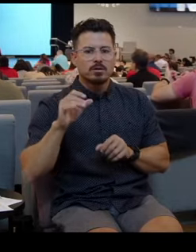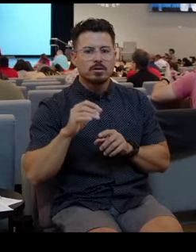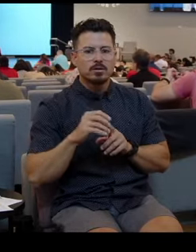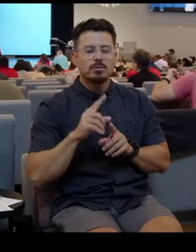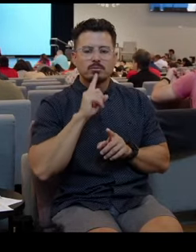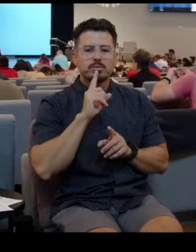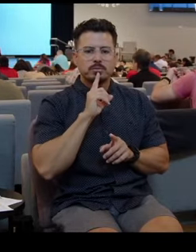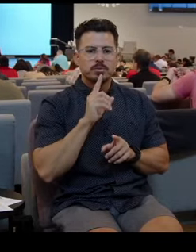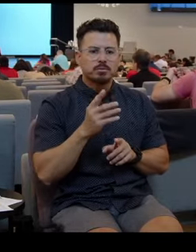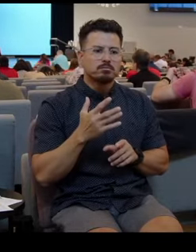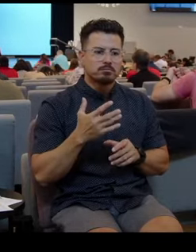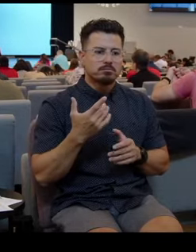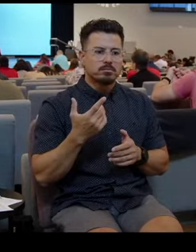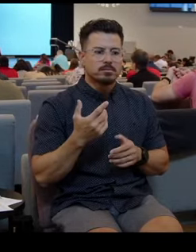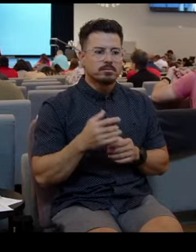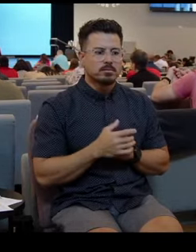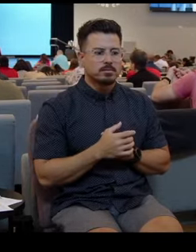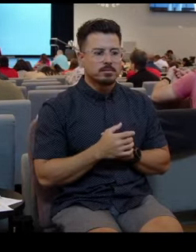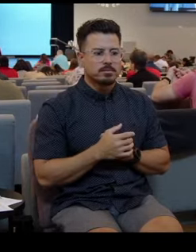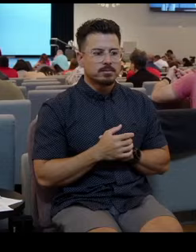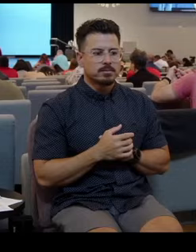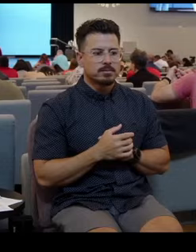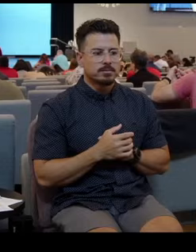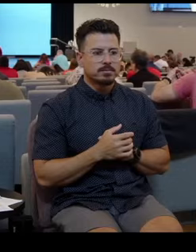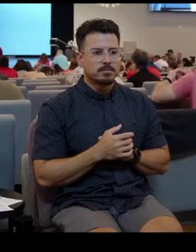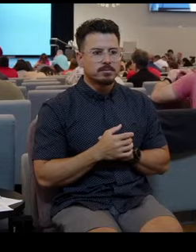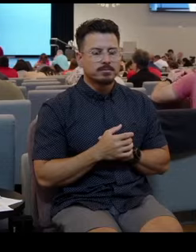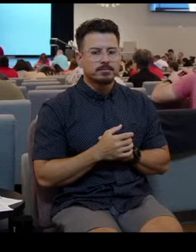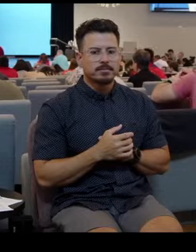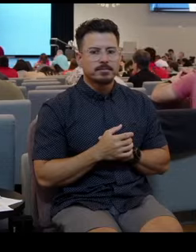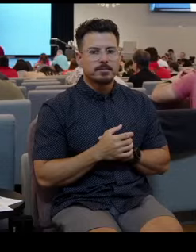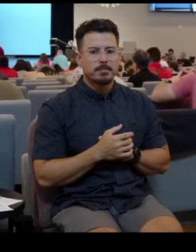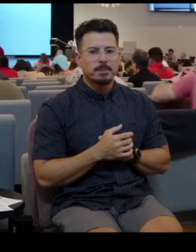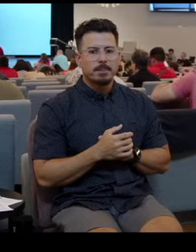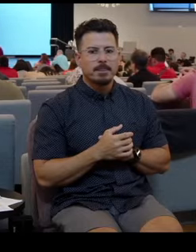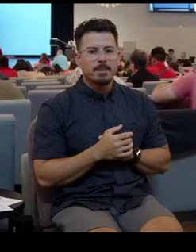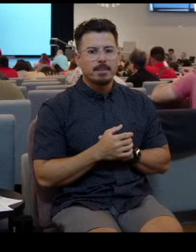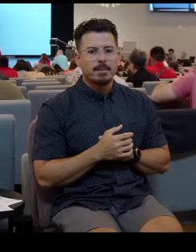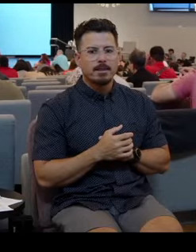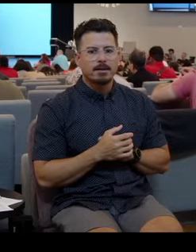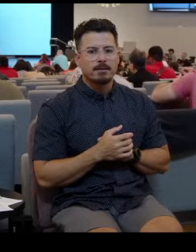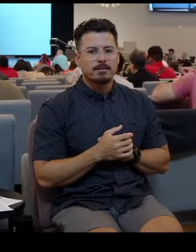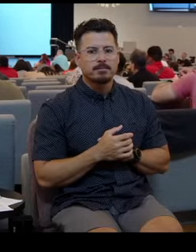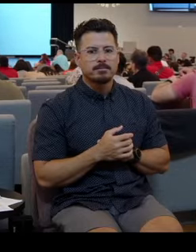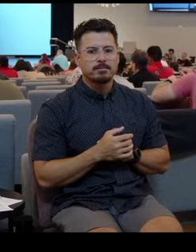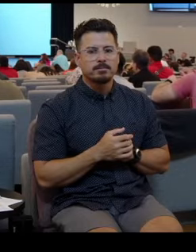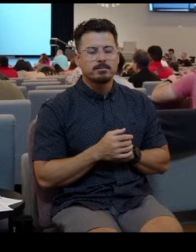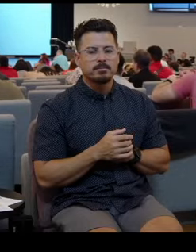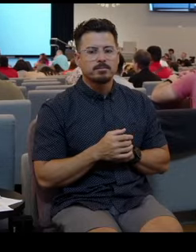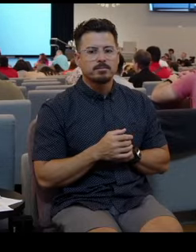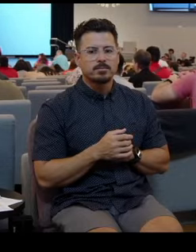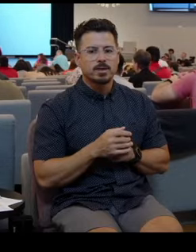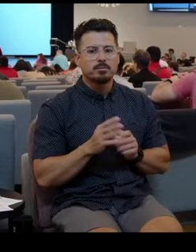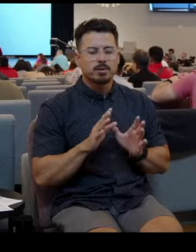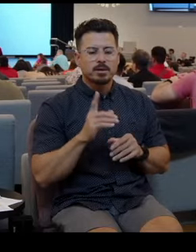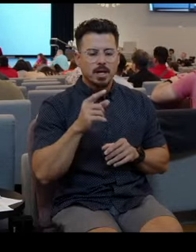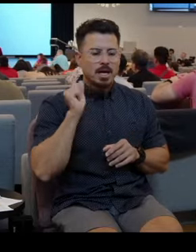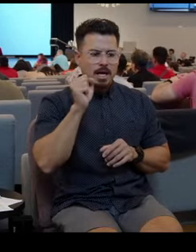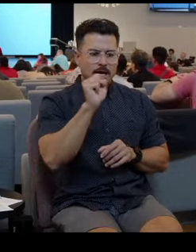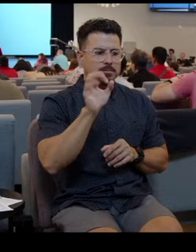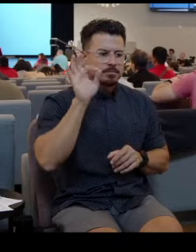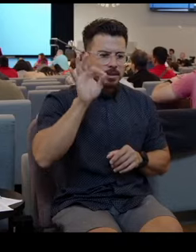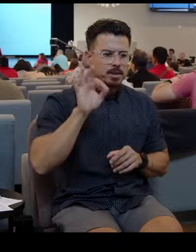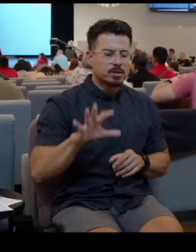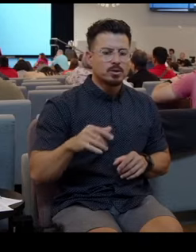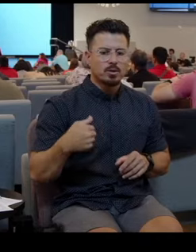it's a very impressive statistic there, Adam. And so basically as pastors, we have a